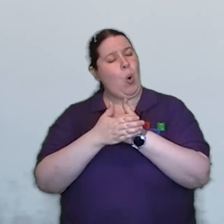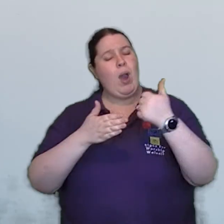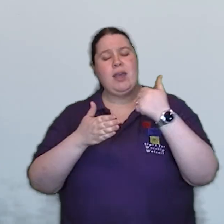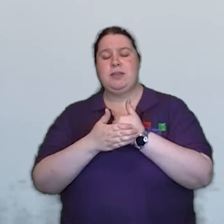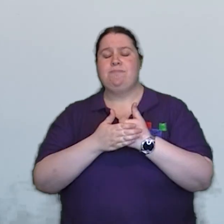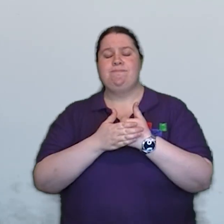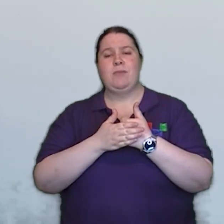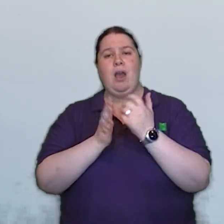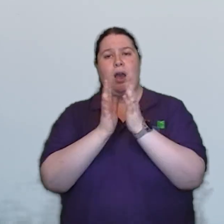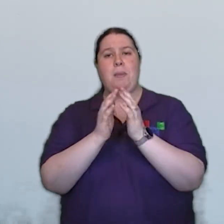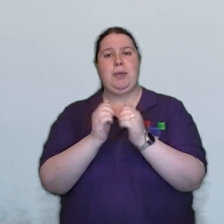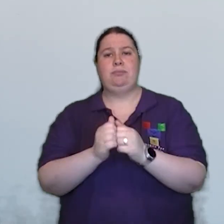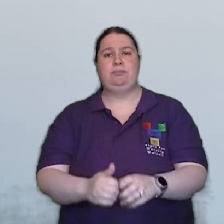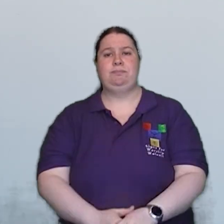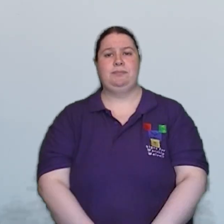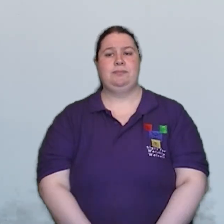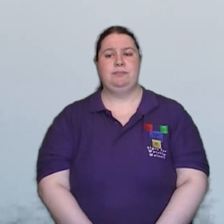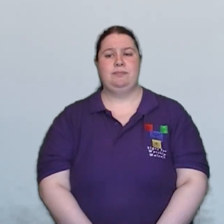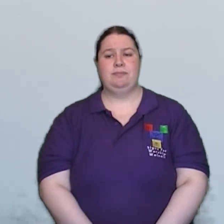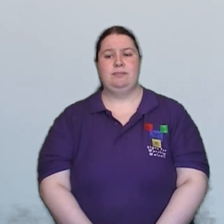always. Amen.